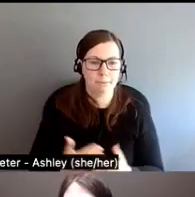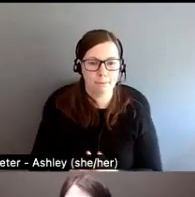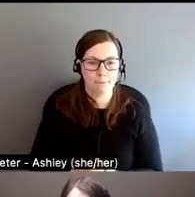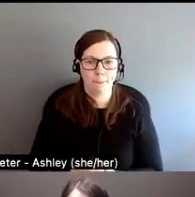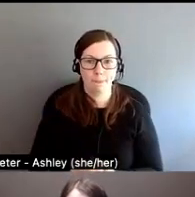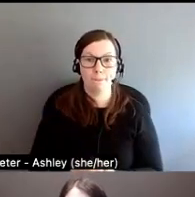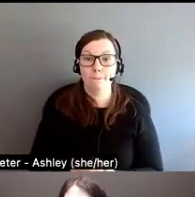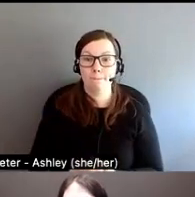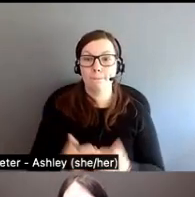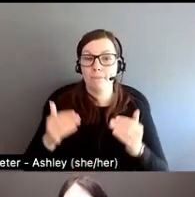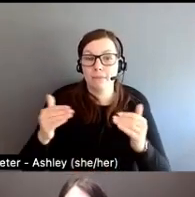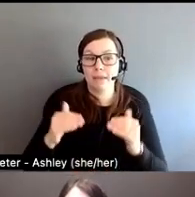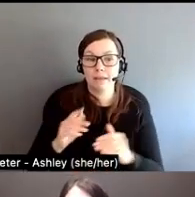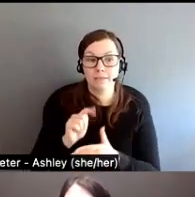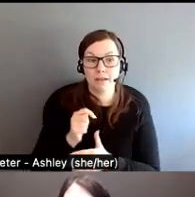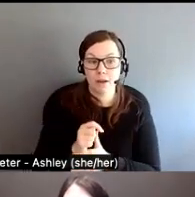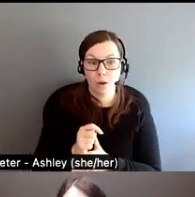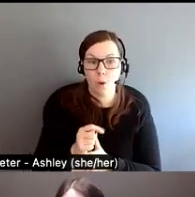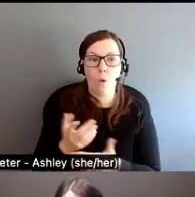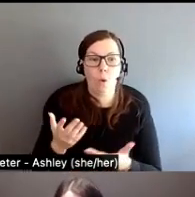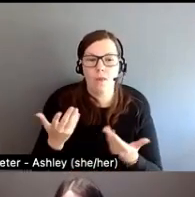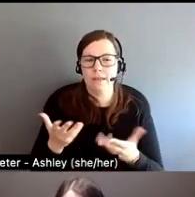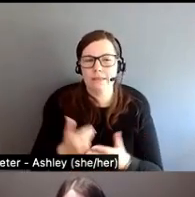next video or they're done?